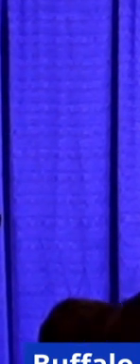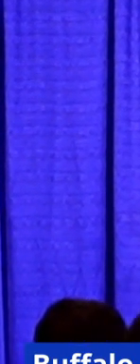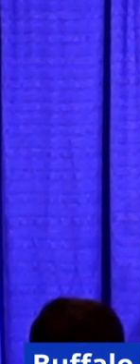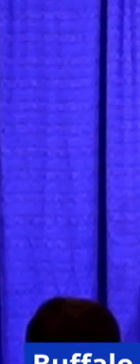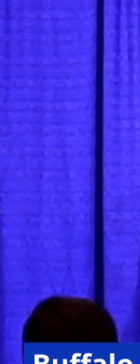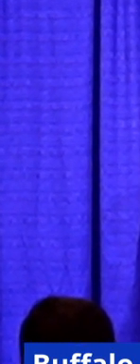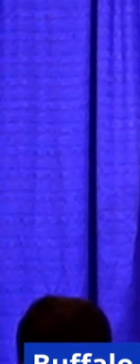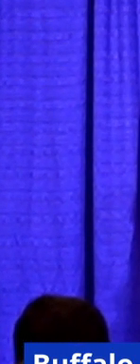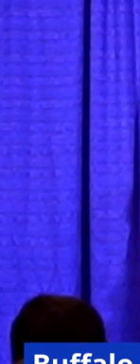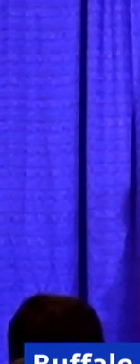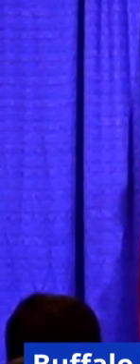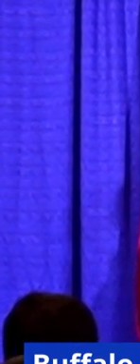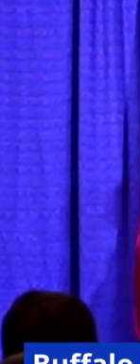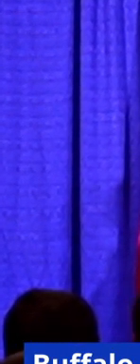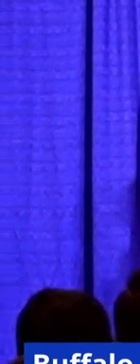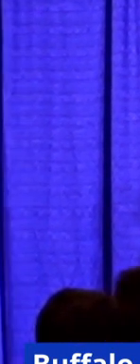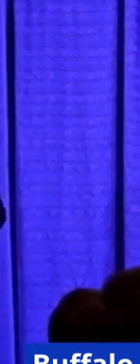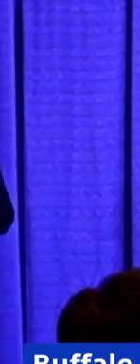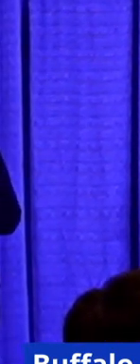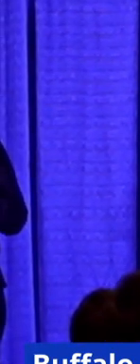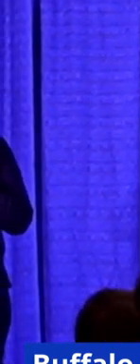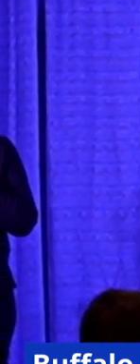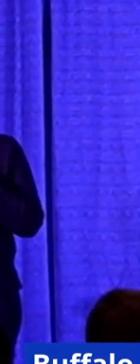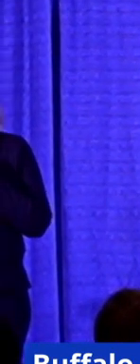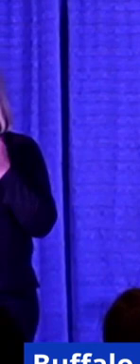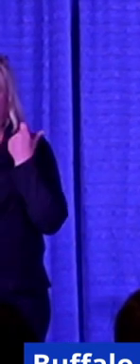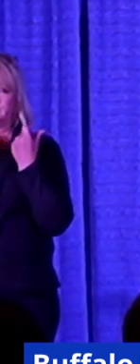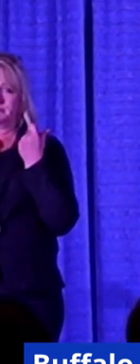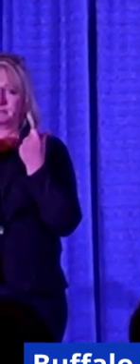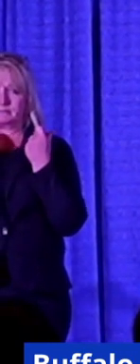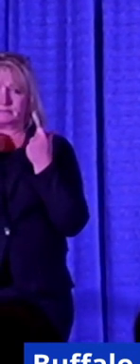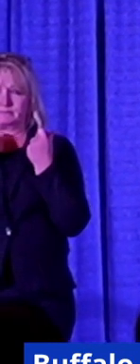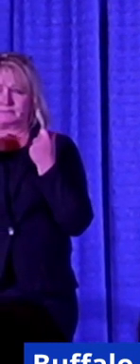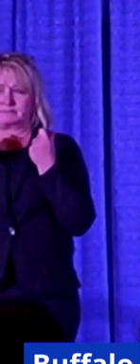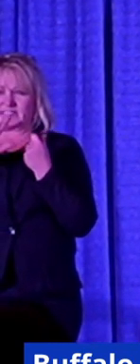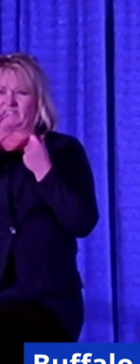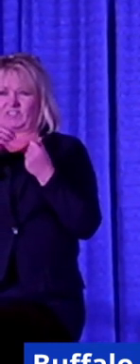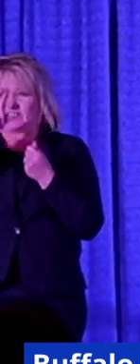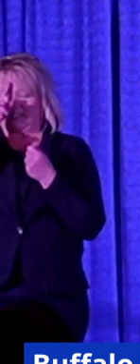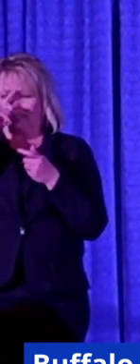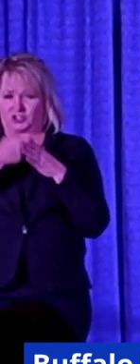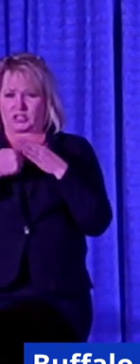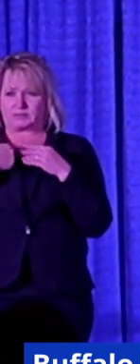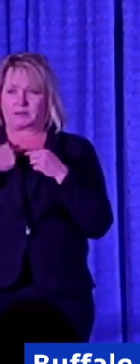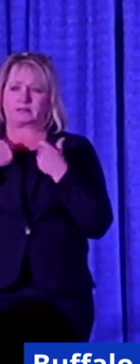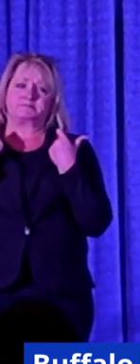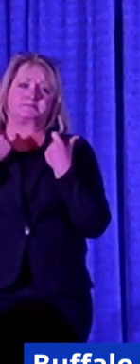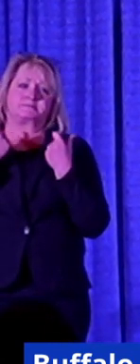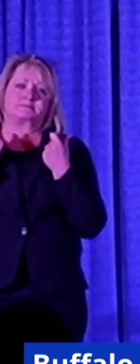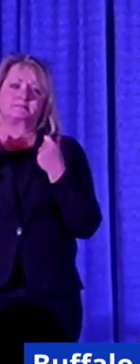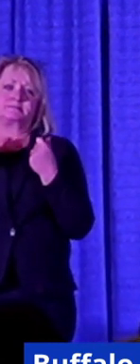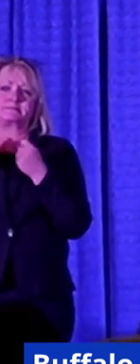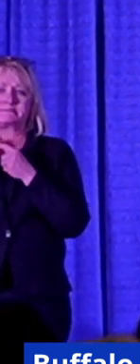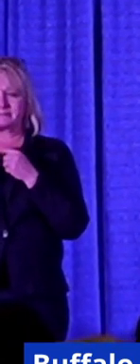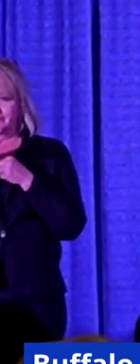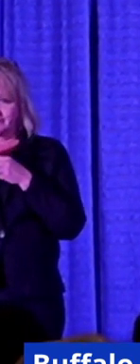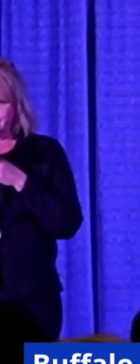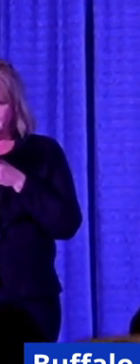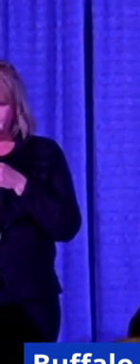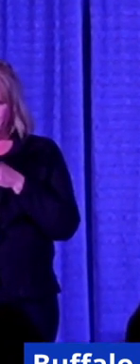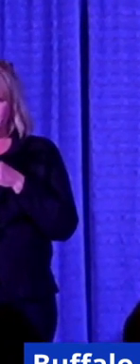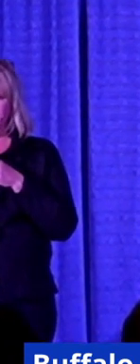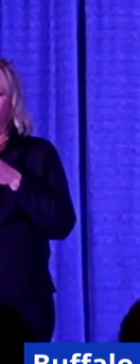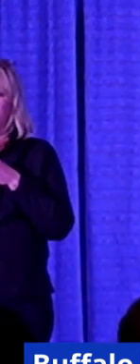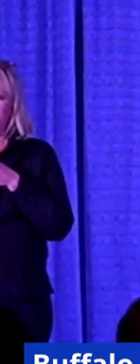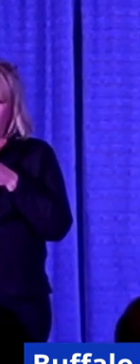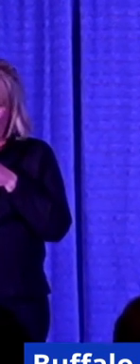because I would take an hour bus ride down. I paid my 50 cents in the bus fare, took a bus ride from downtown Amber, go all the way through